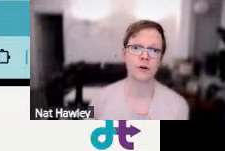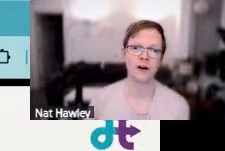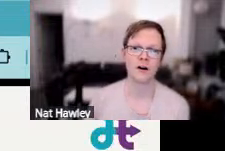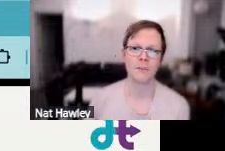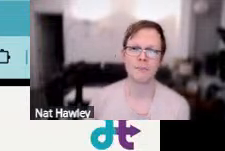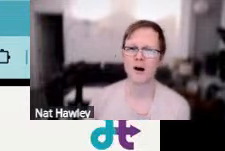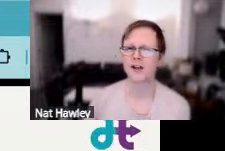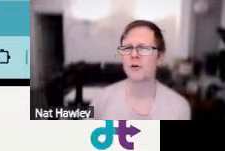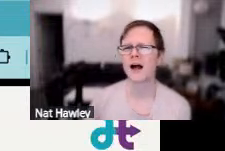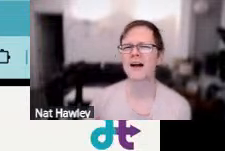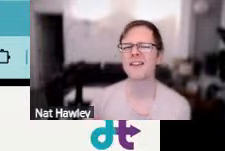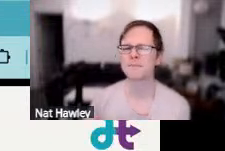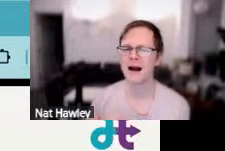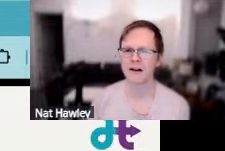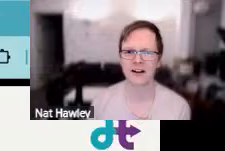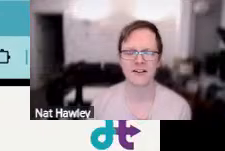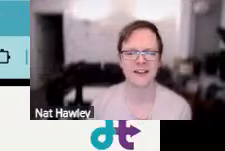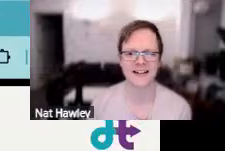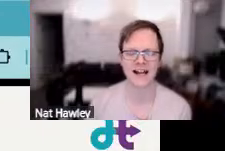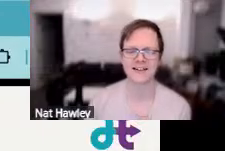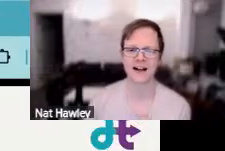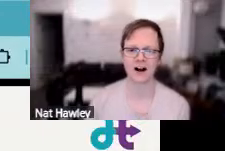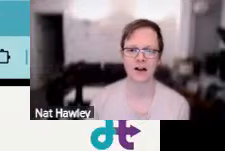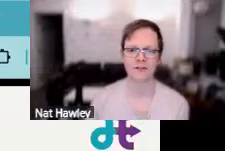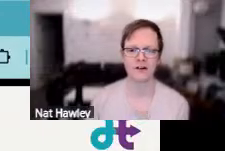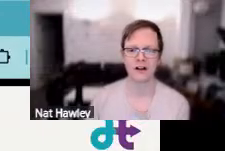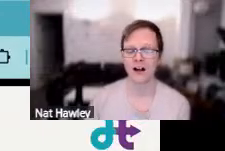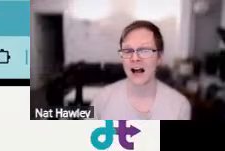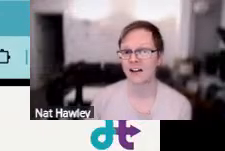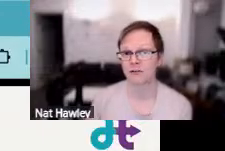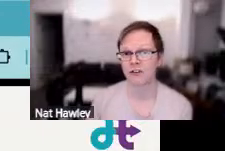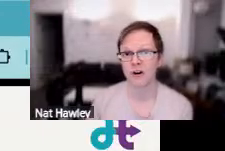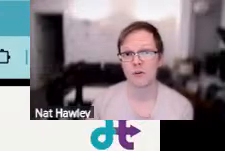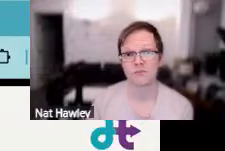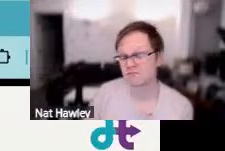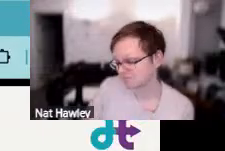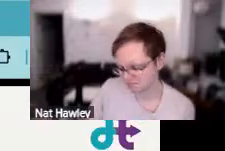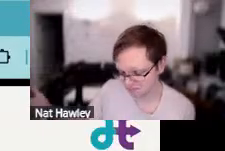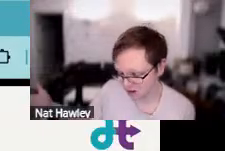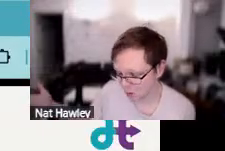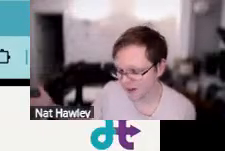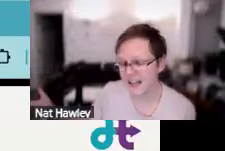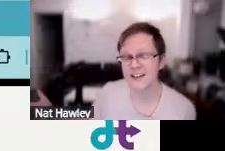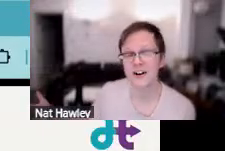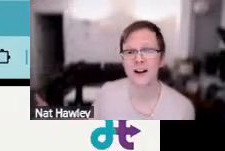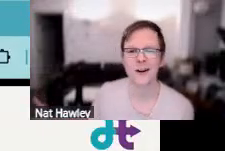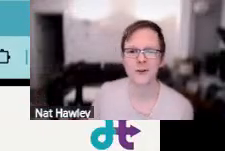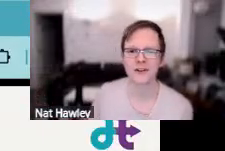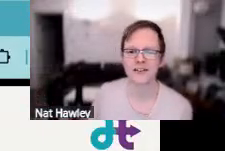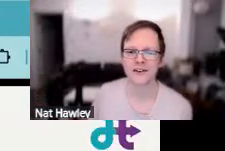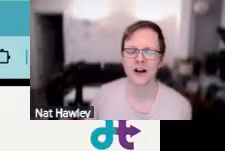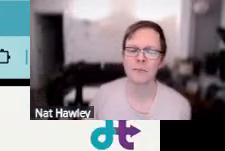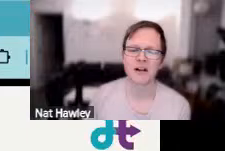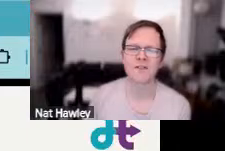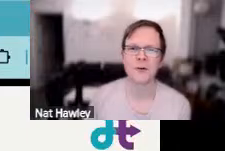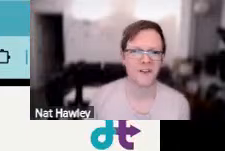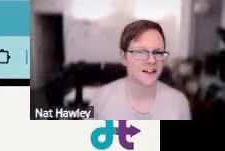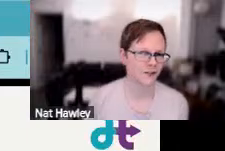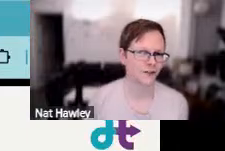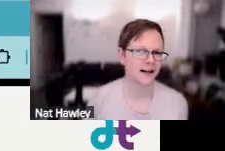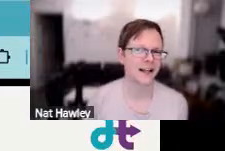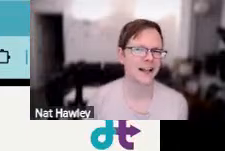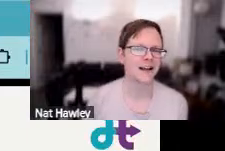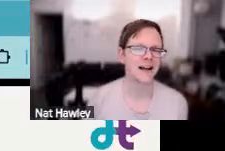you, but you don't have any barriers in day-to-day life. As a result, you won't get any diagnosis. But if you